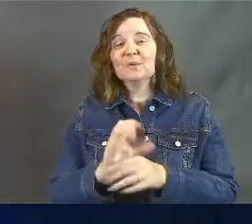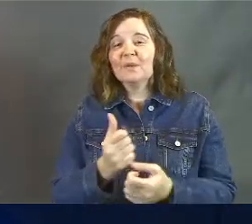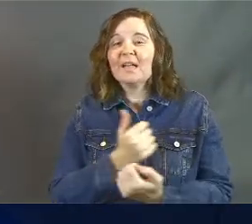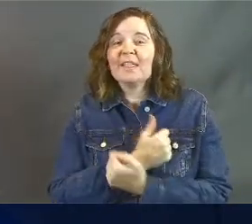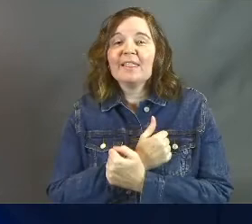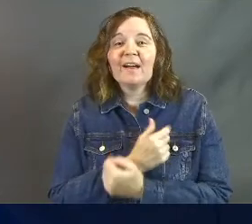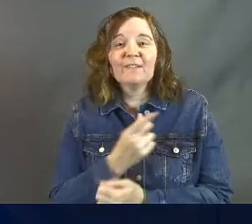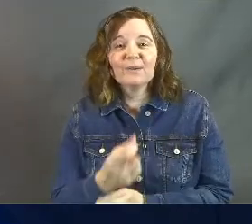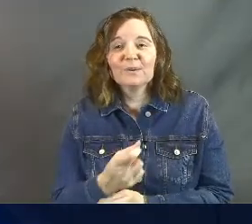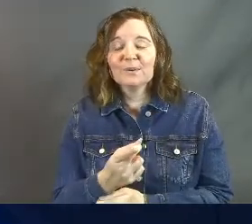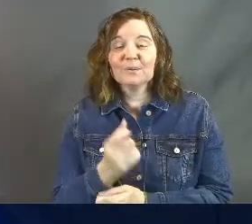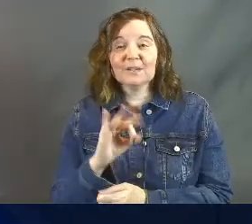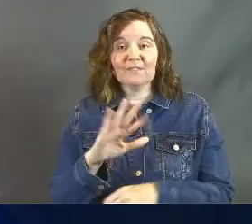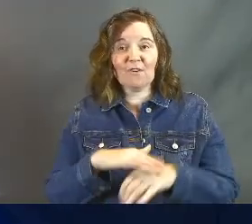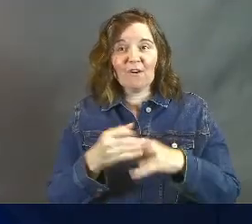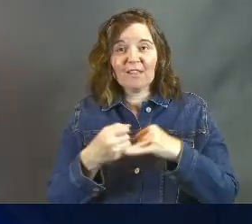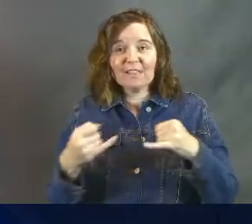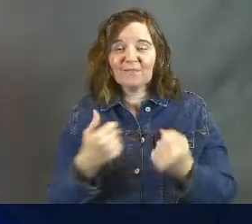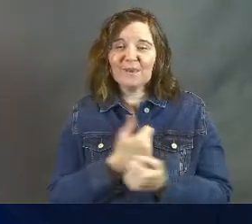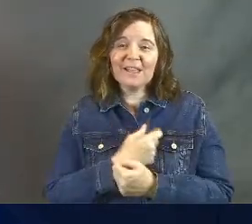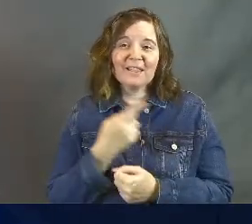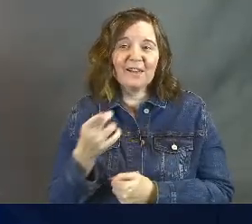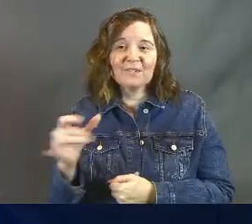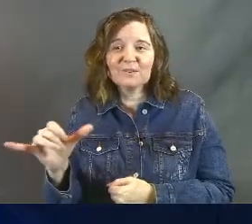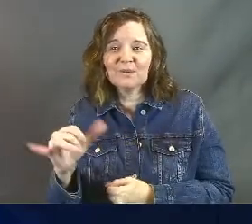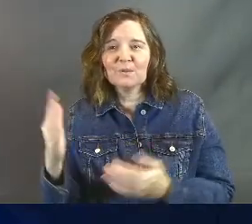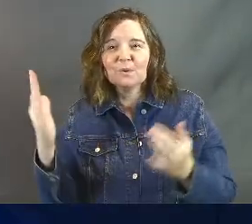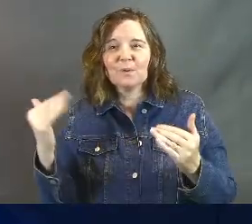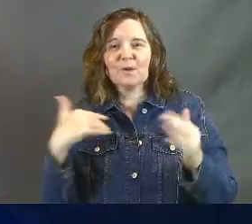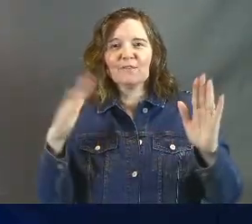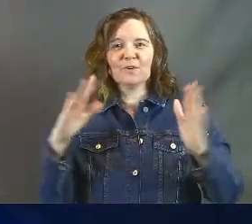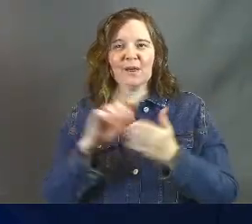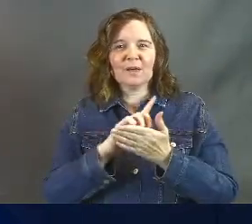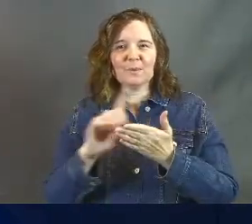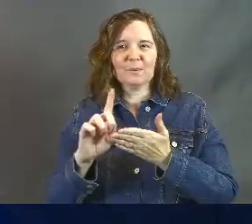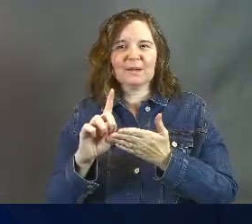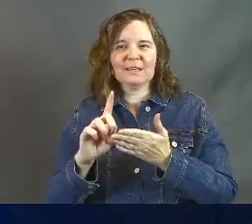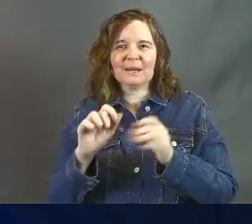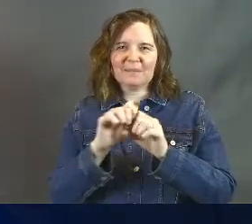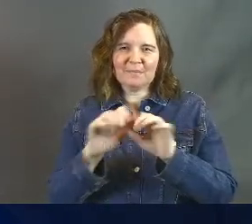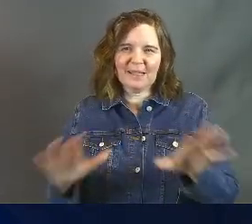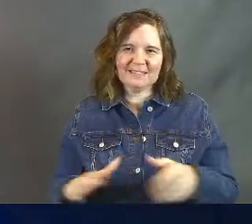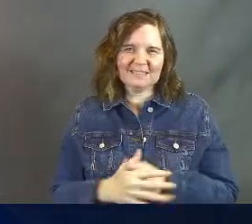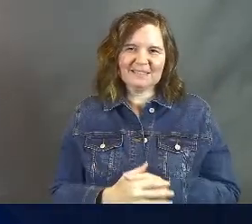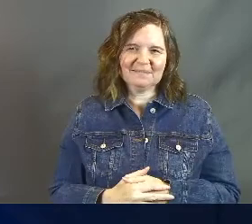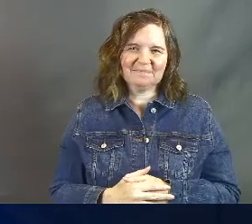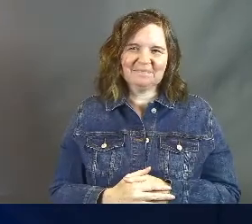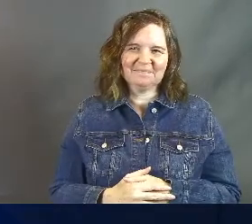Love you. If you're online, we love you. We hope you have a great week and be blessed.